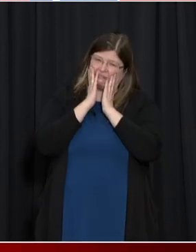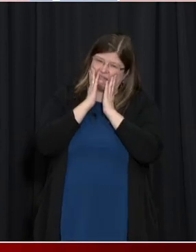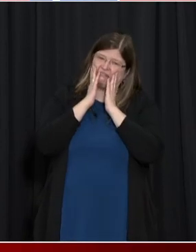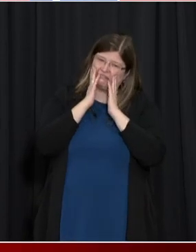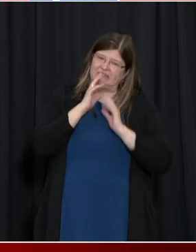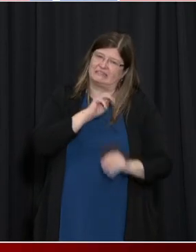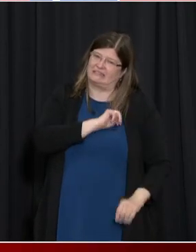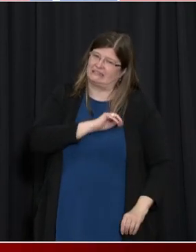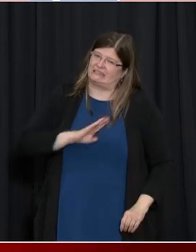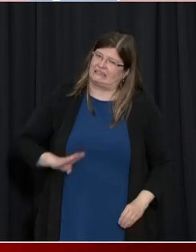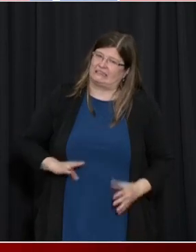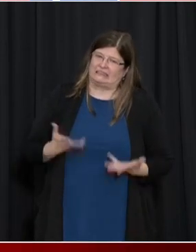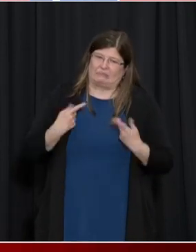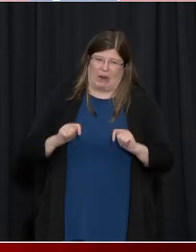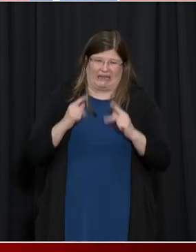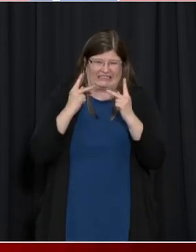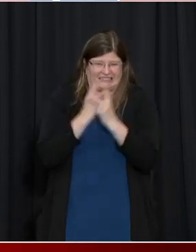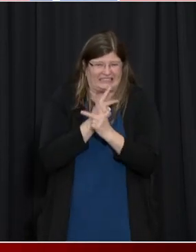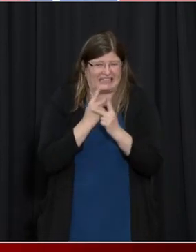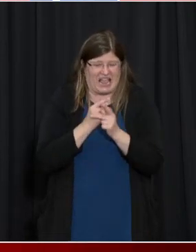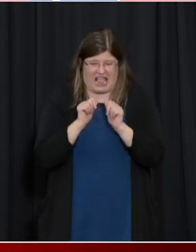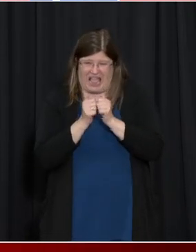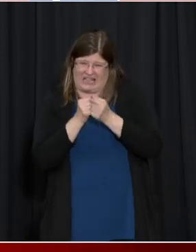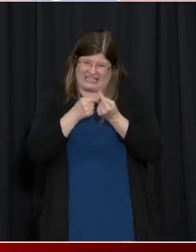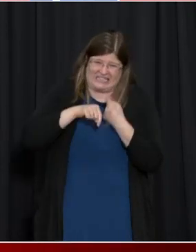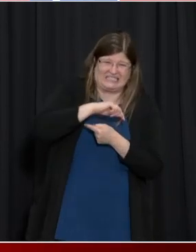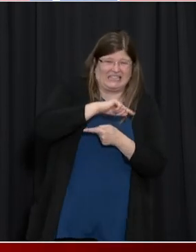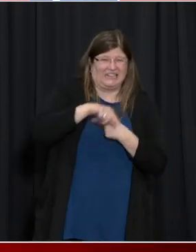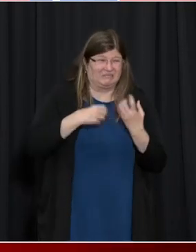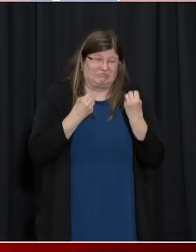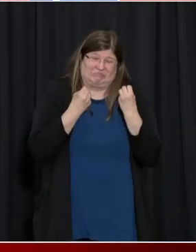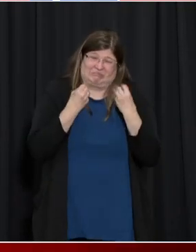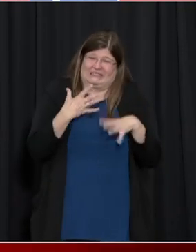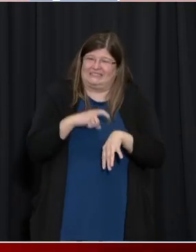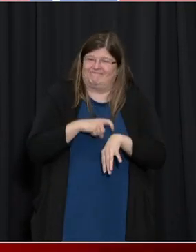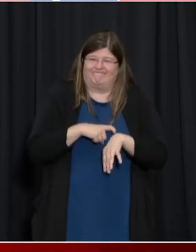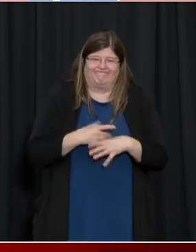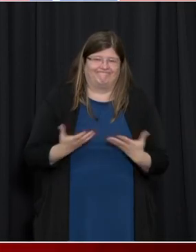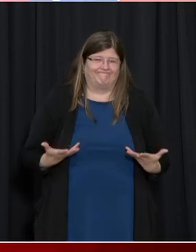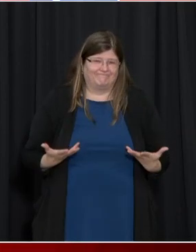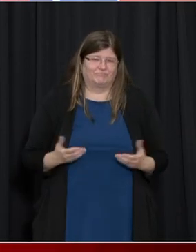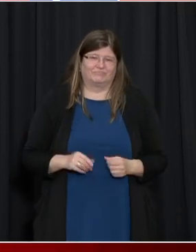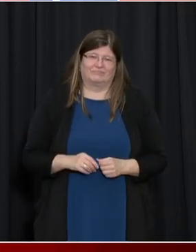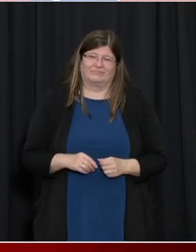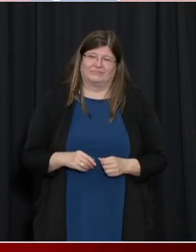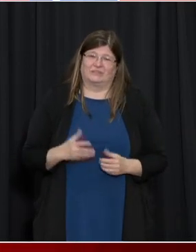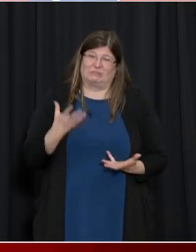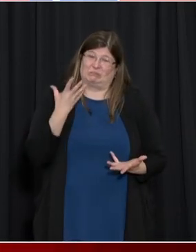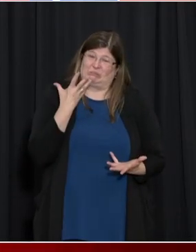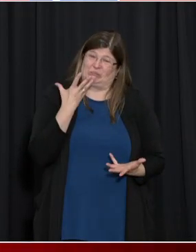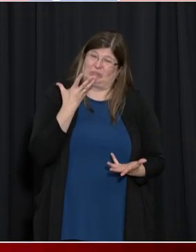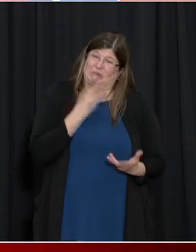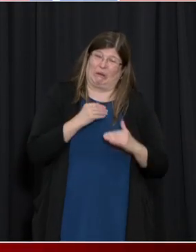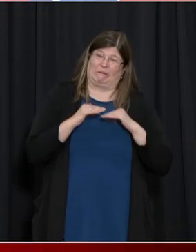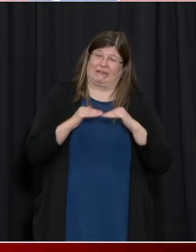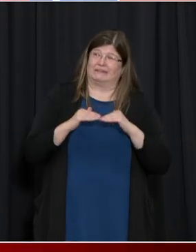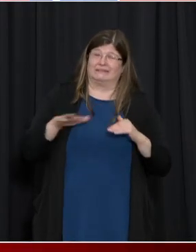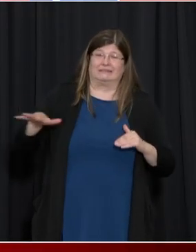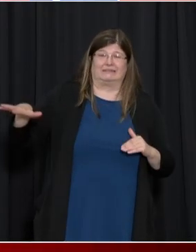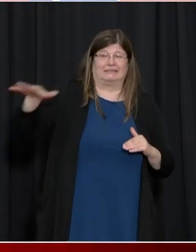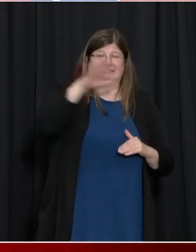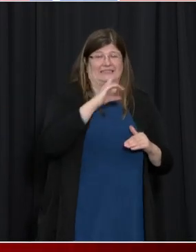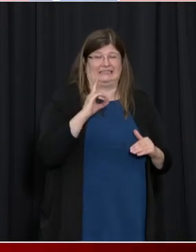this many, many times. And we have beautiful pools. Our pools have been